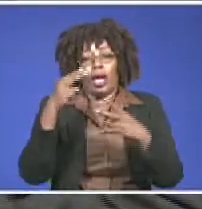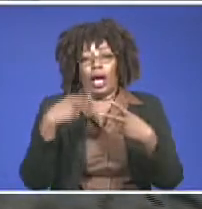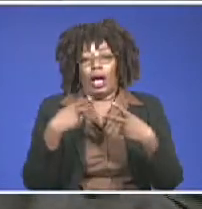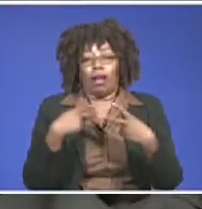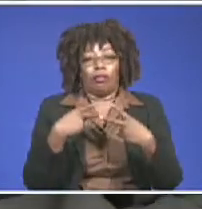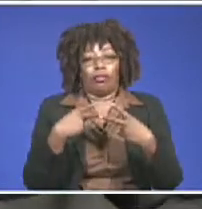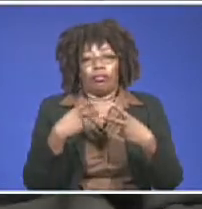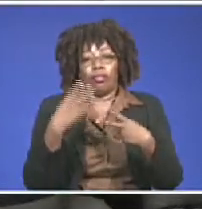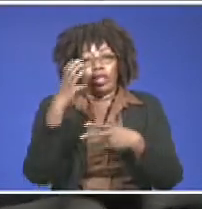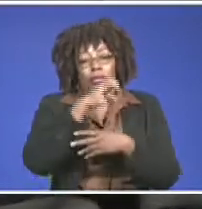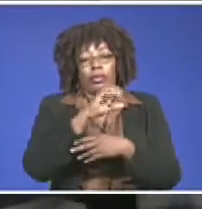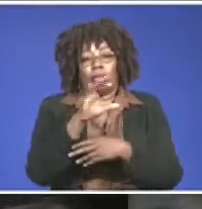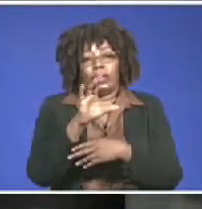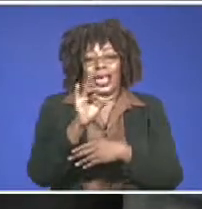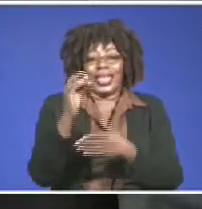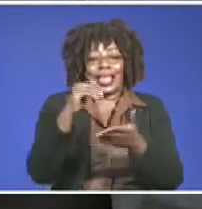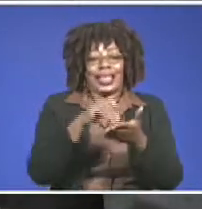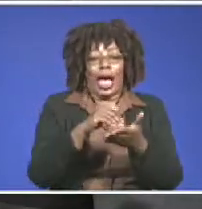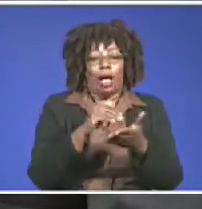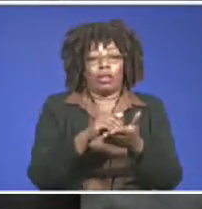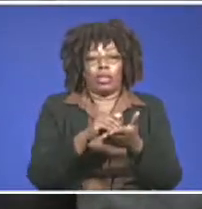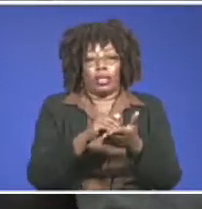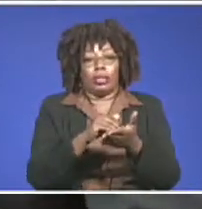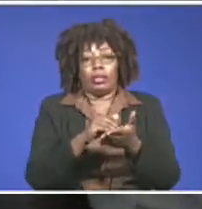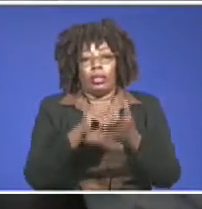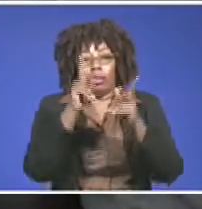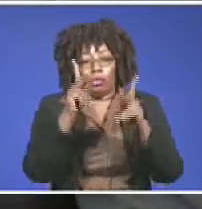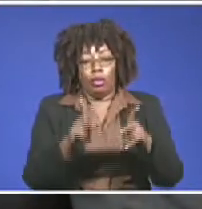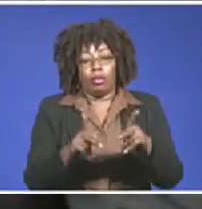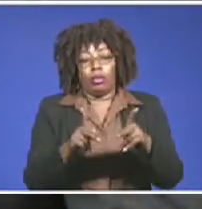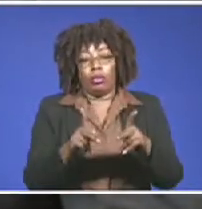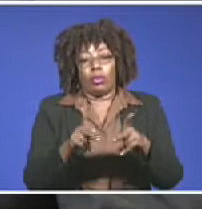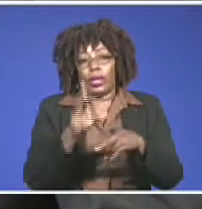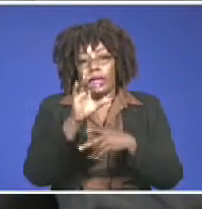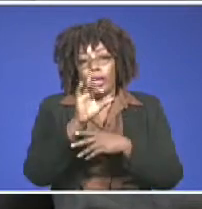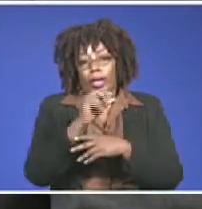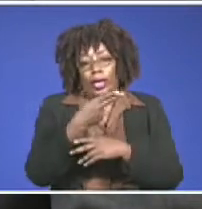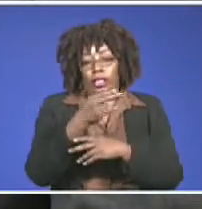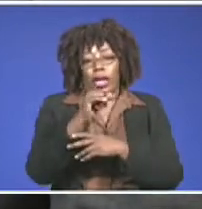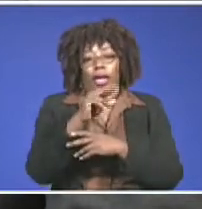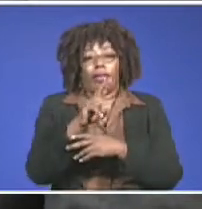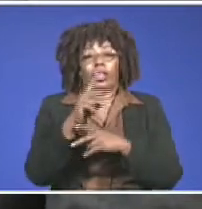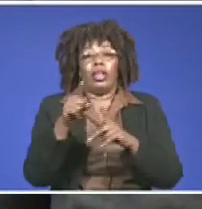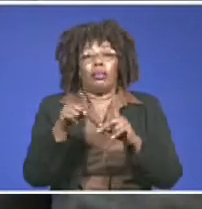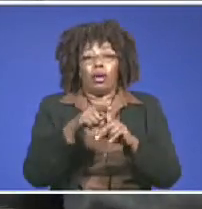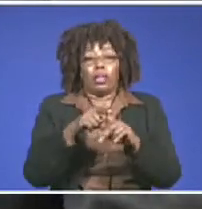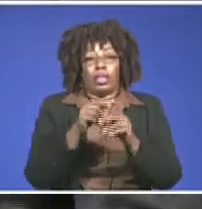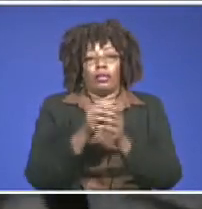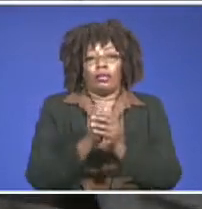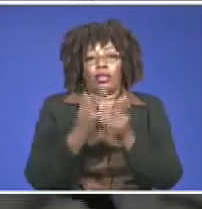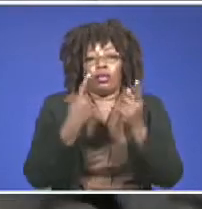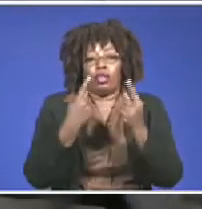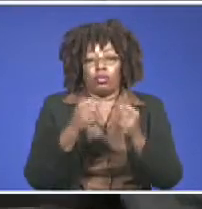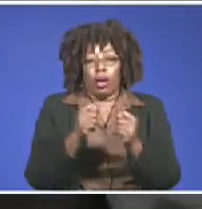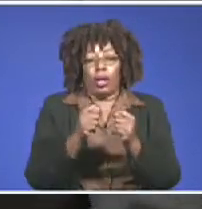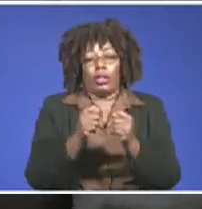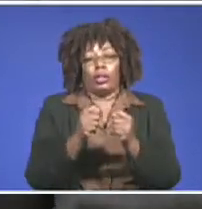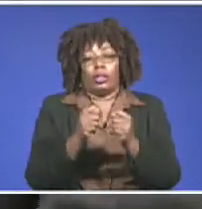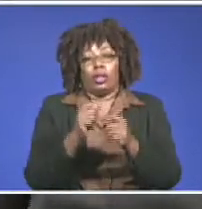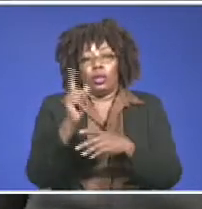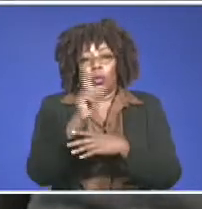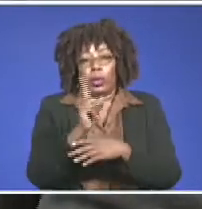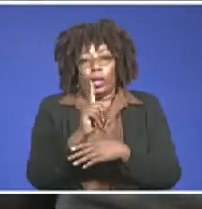8,000 patients who are HIV positive. We are trying to get to a point where every single